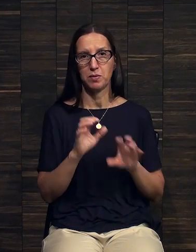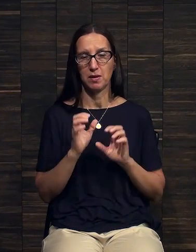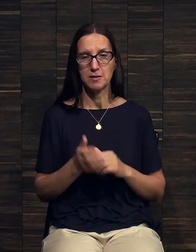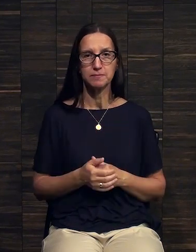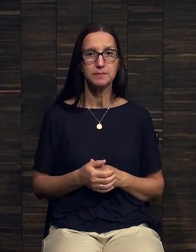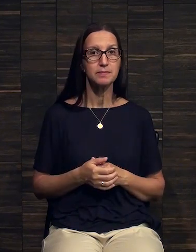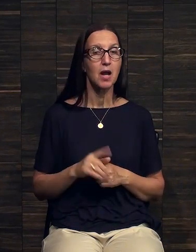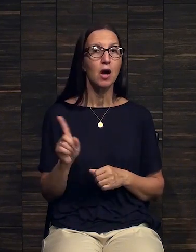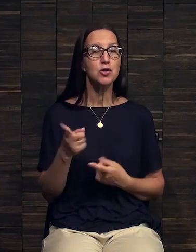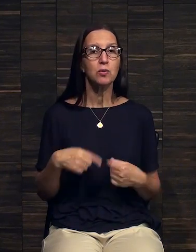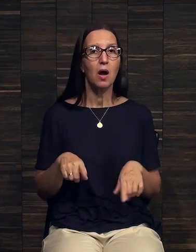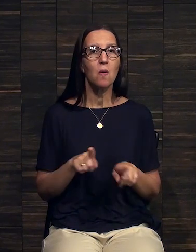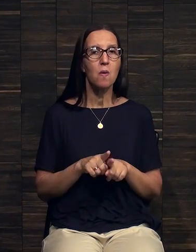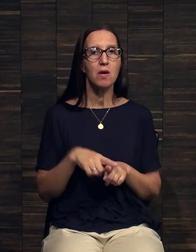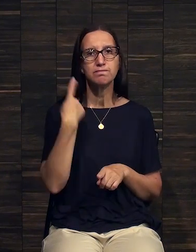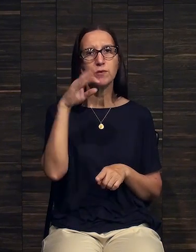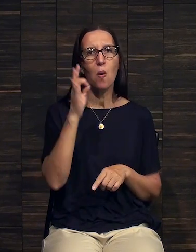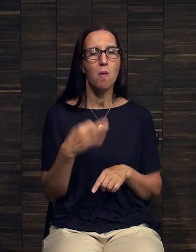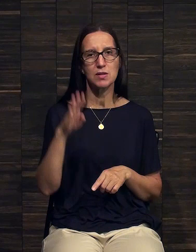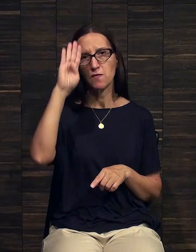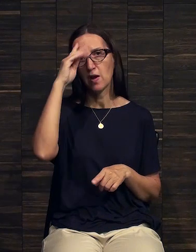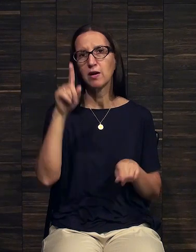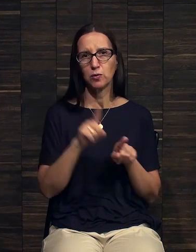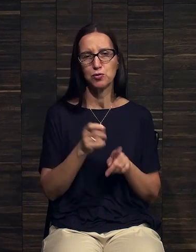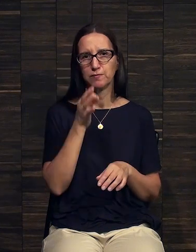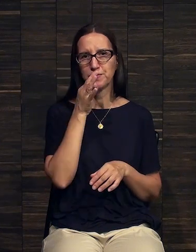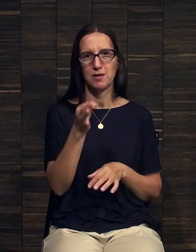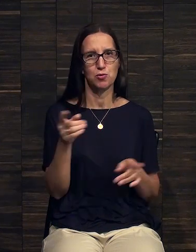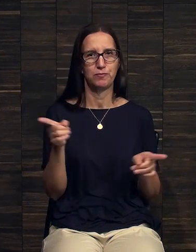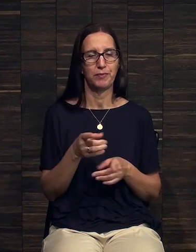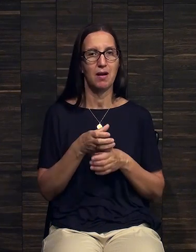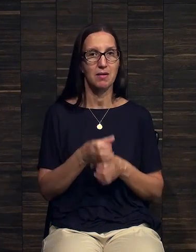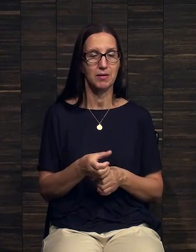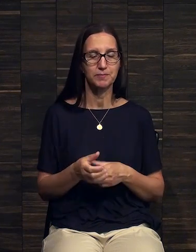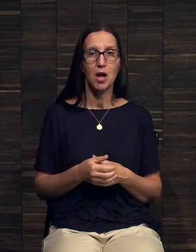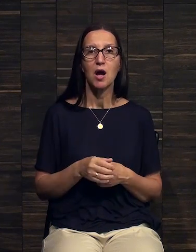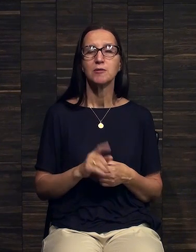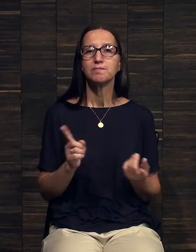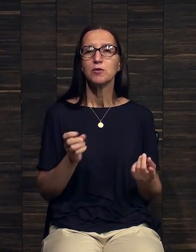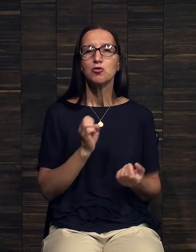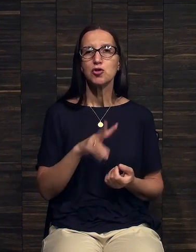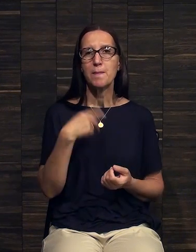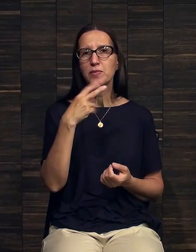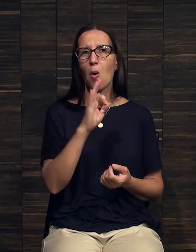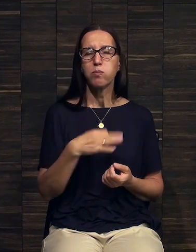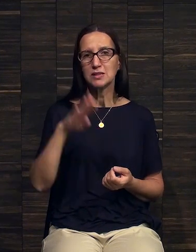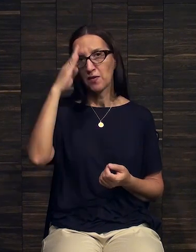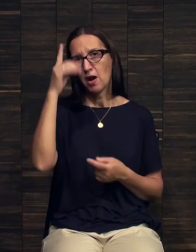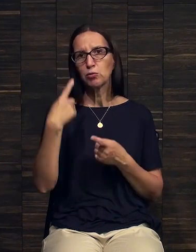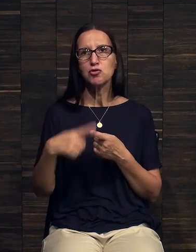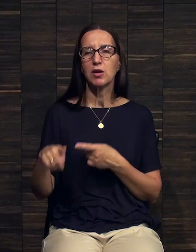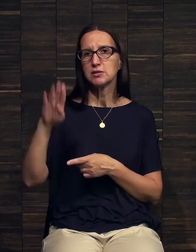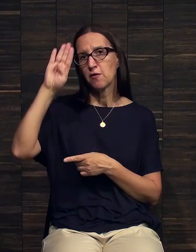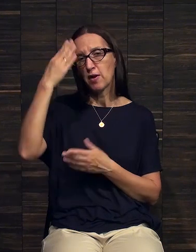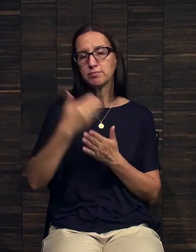initial perception and understanding. What is the enemy image? Let me explain this. And how the enemy